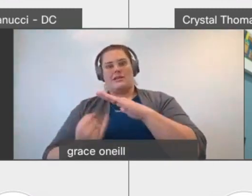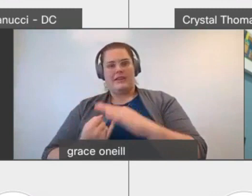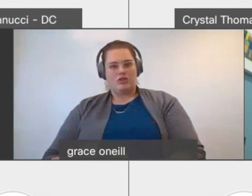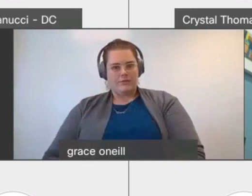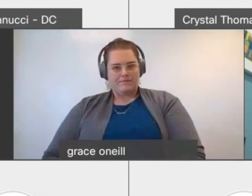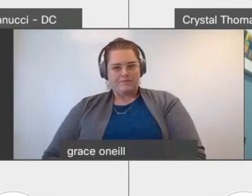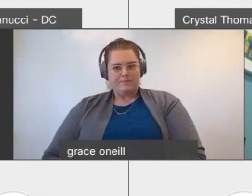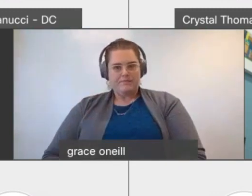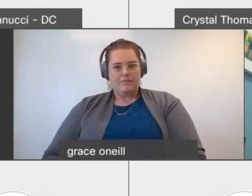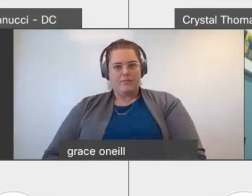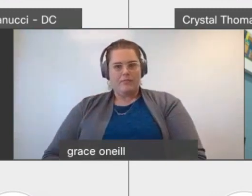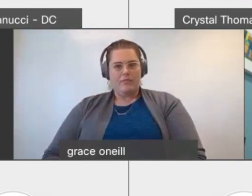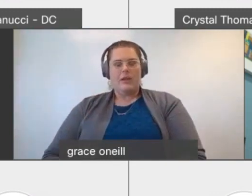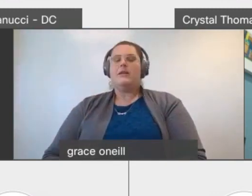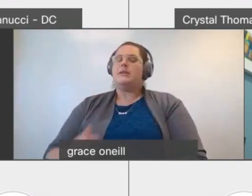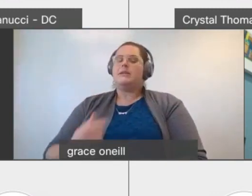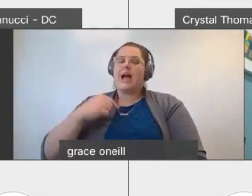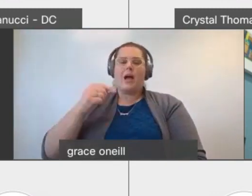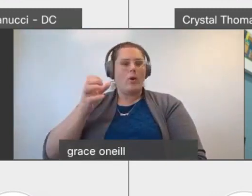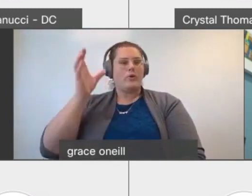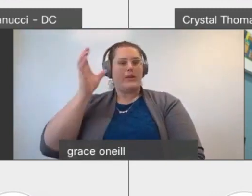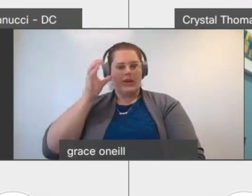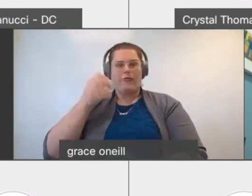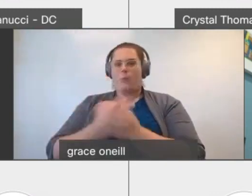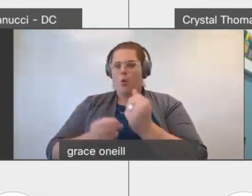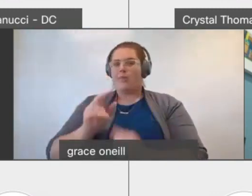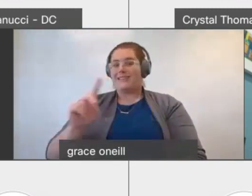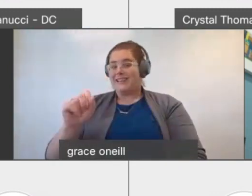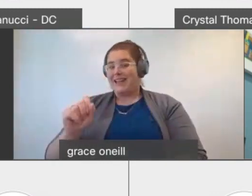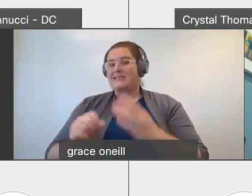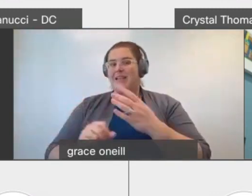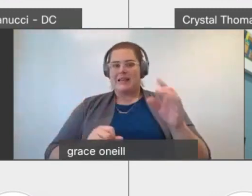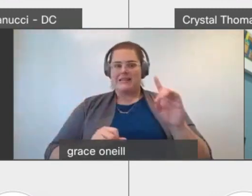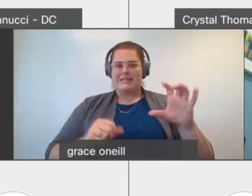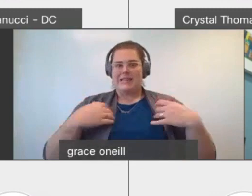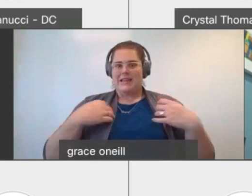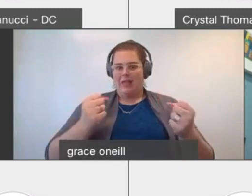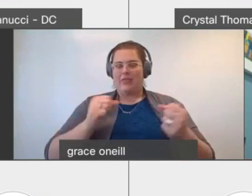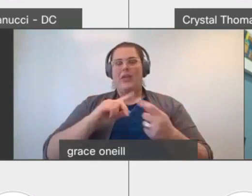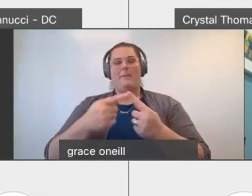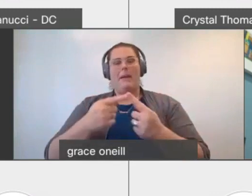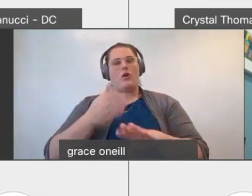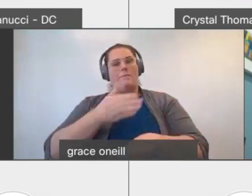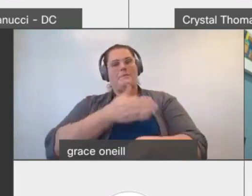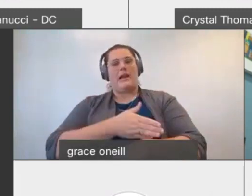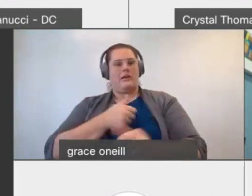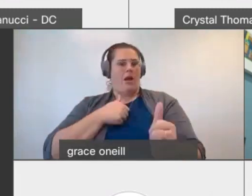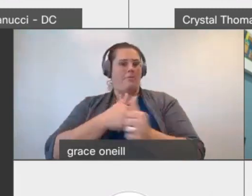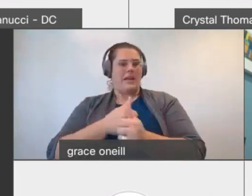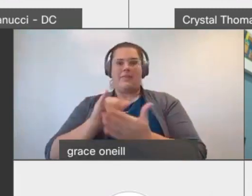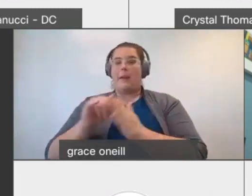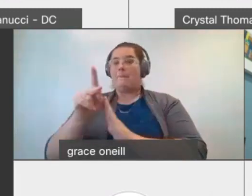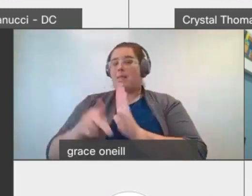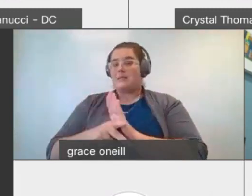like to hear from both DC Health and DDS about what's being done to update a policy that, while possibly sensible